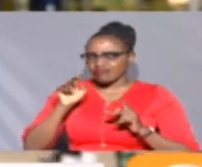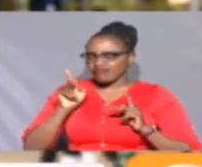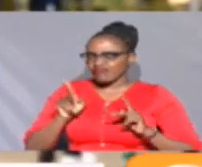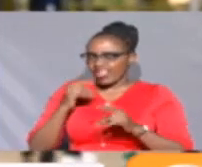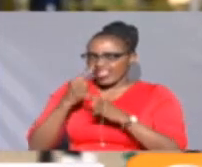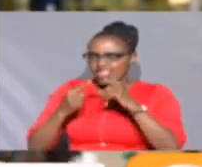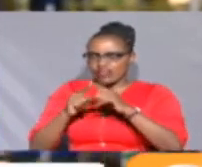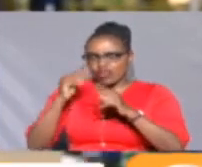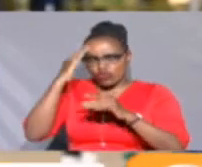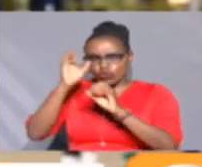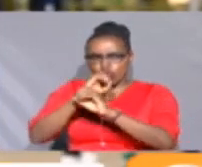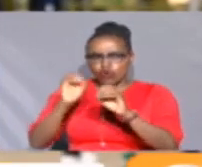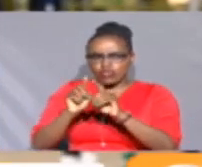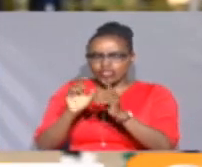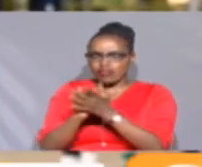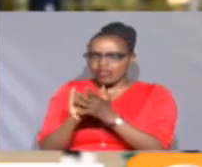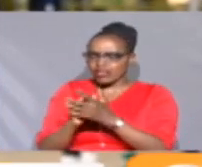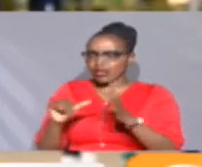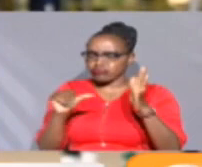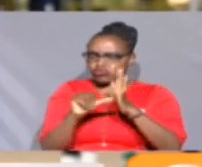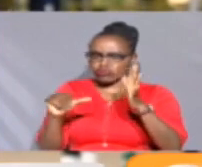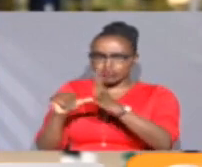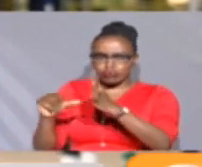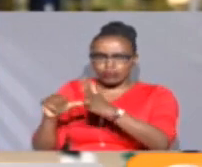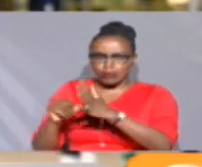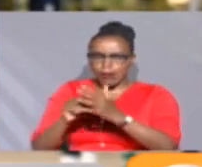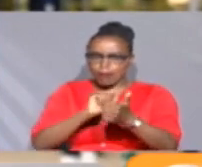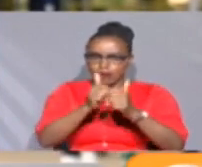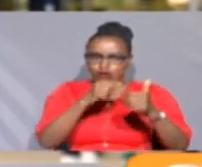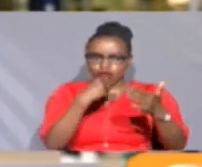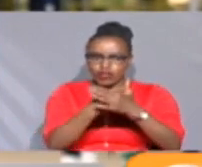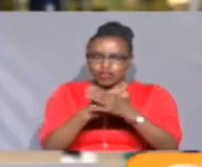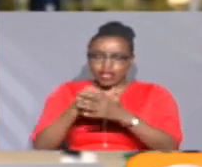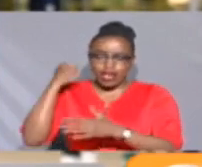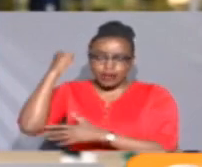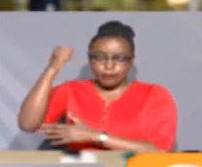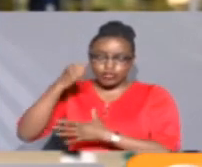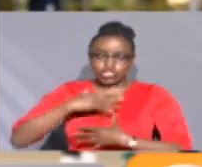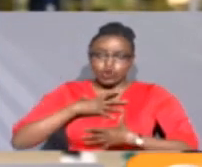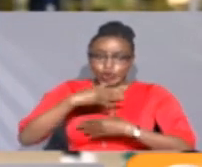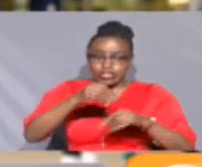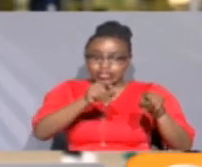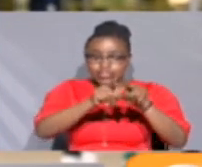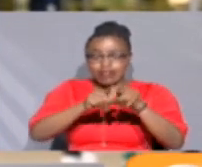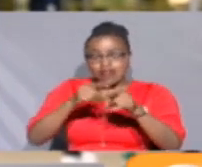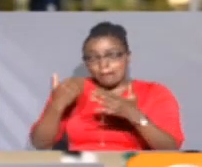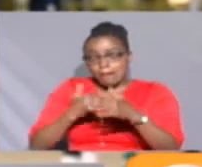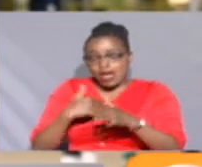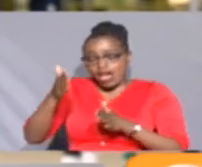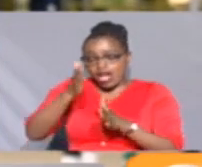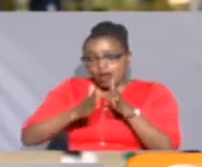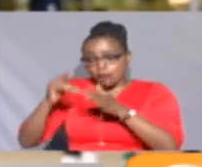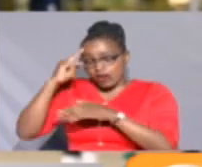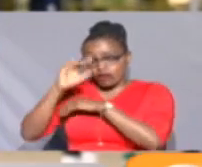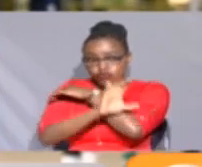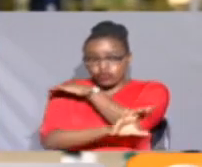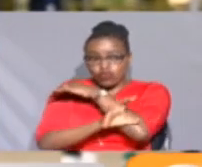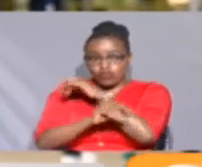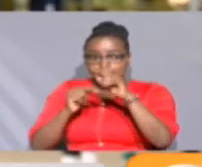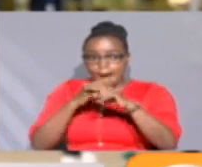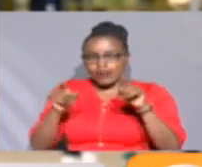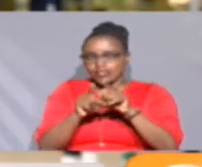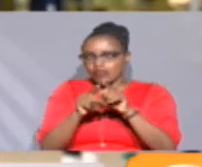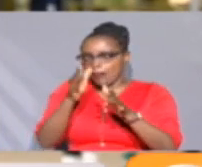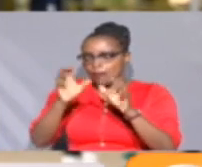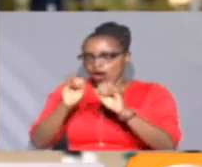have known nothing but delicate dealings prone to competing financial and political interests. And while they may have planned for the country, they never really